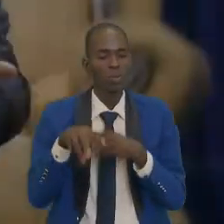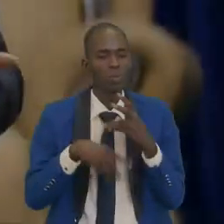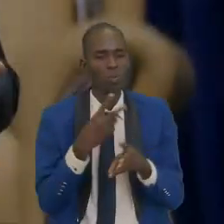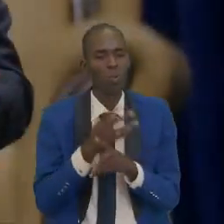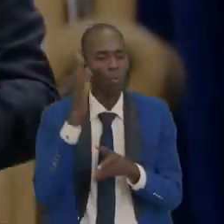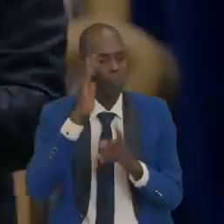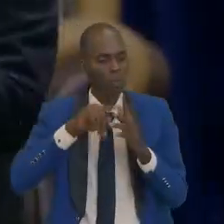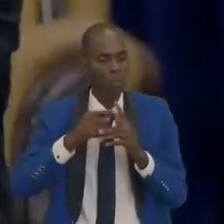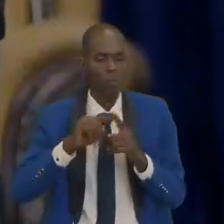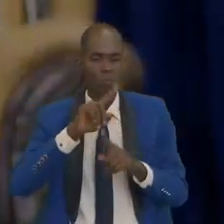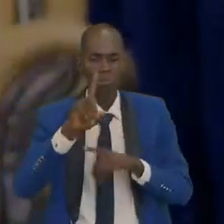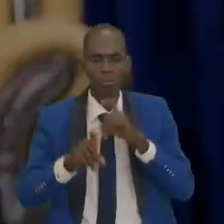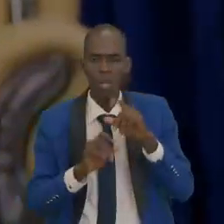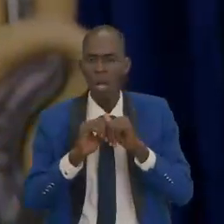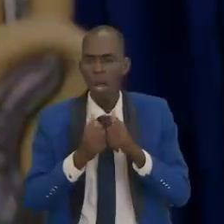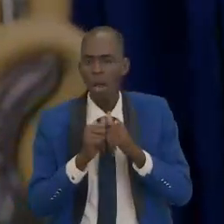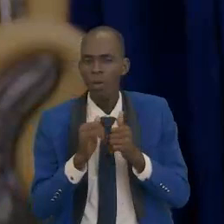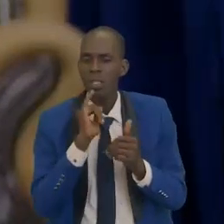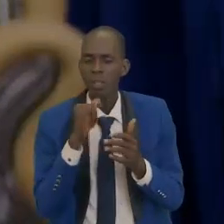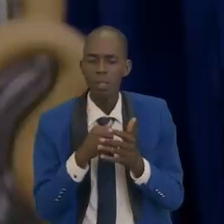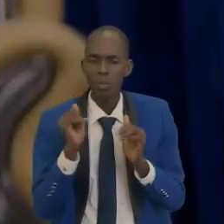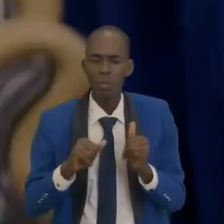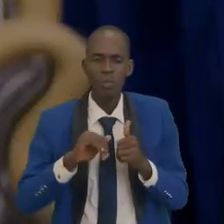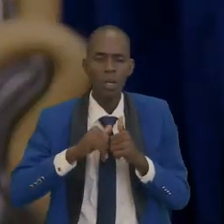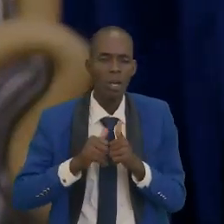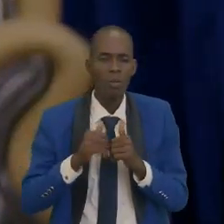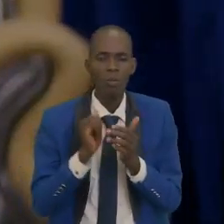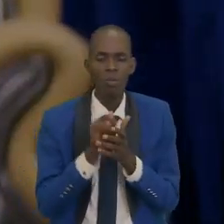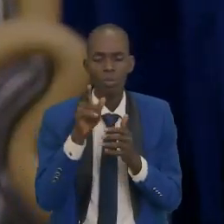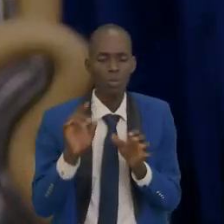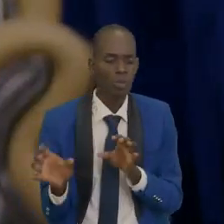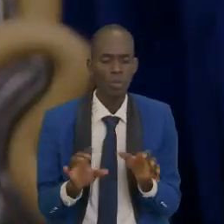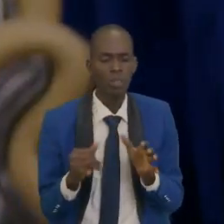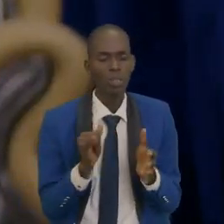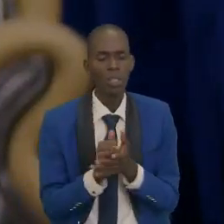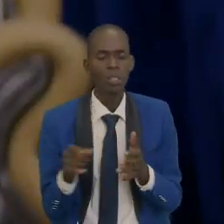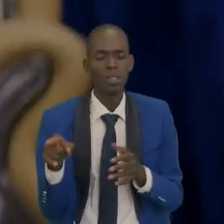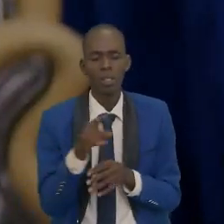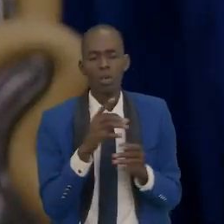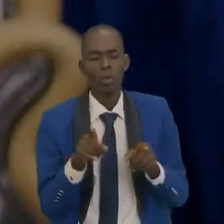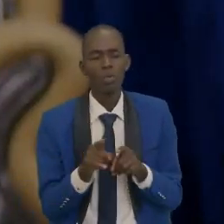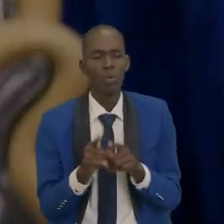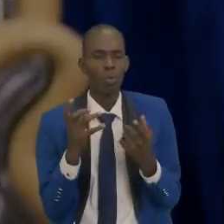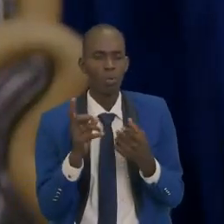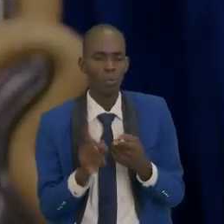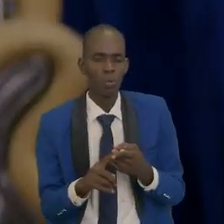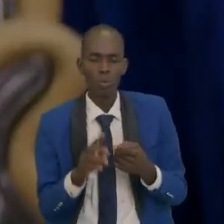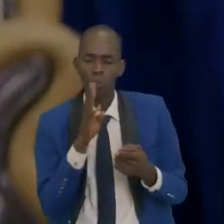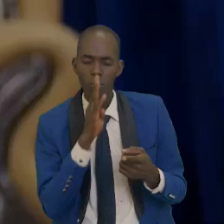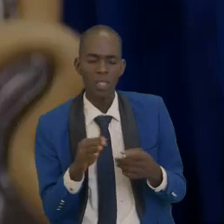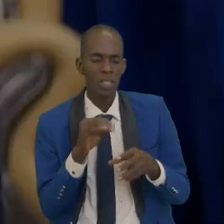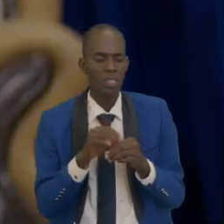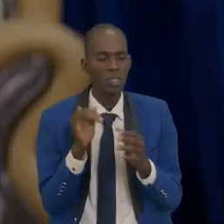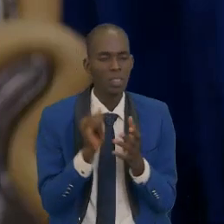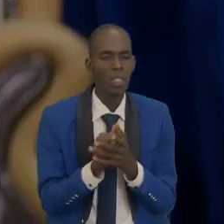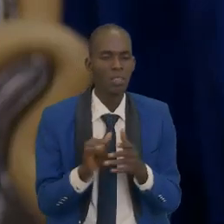how do we approach that they want a word from the church to be able to operate and to be able to deal